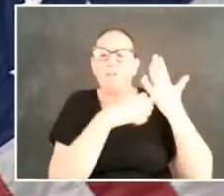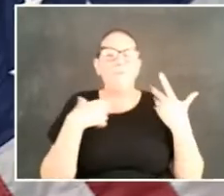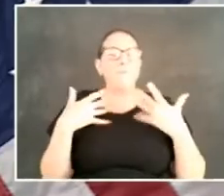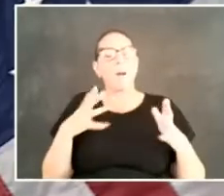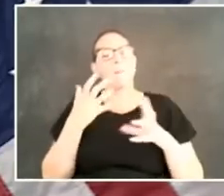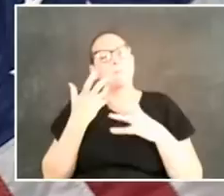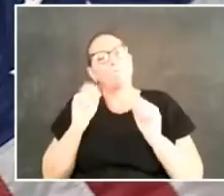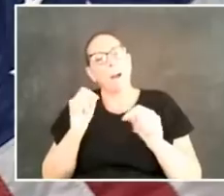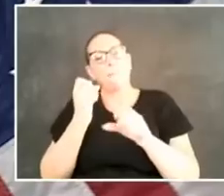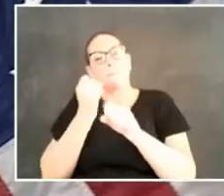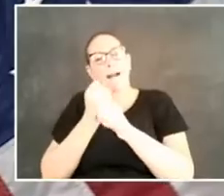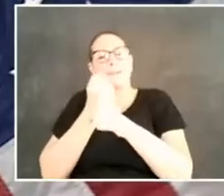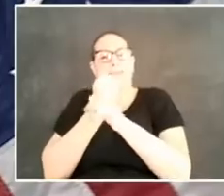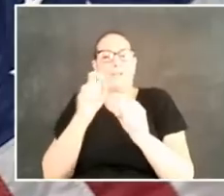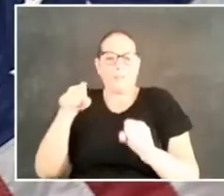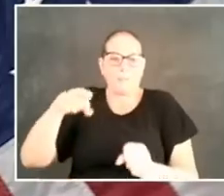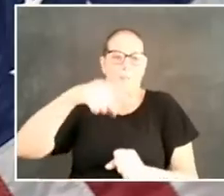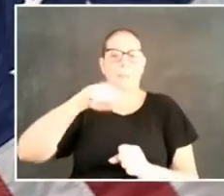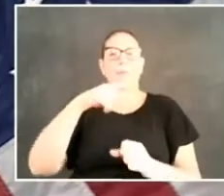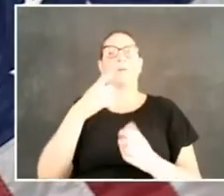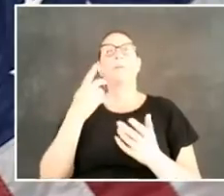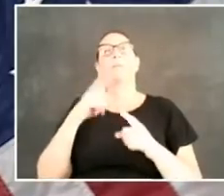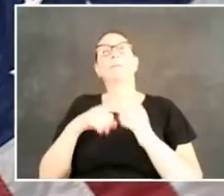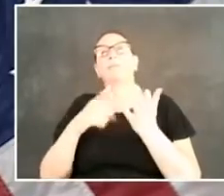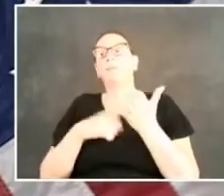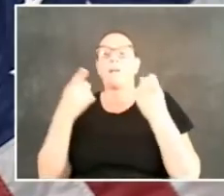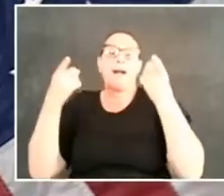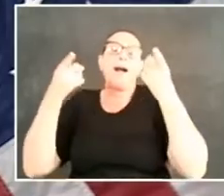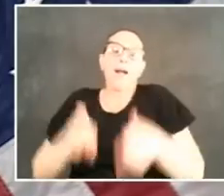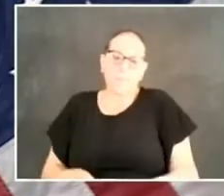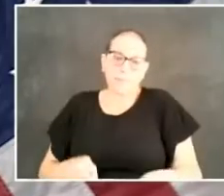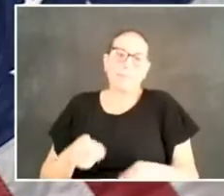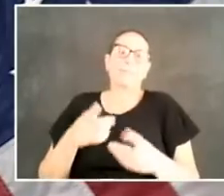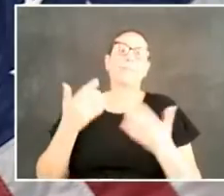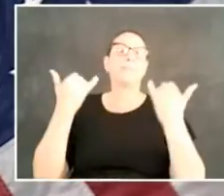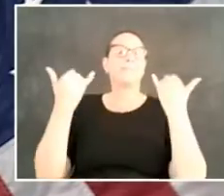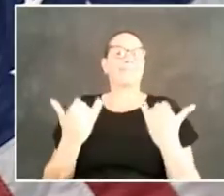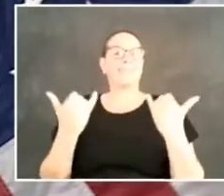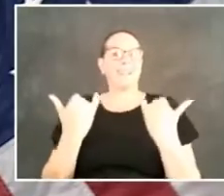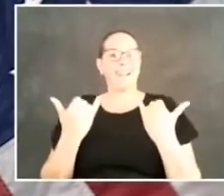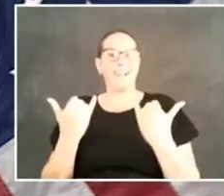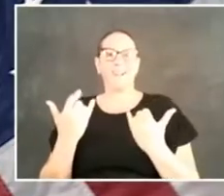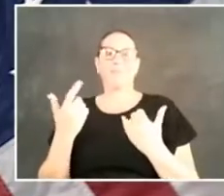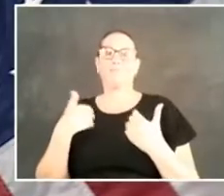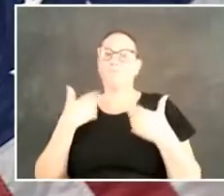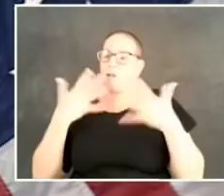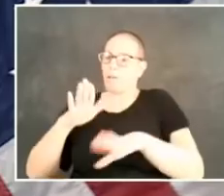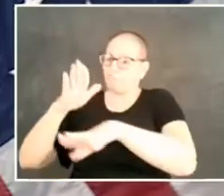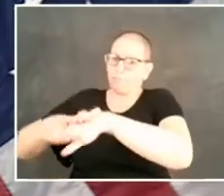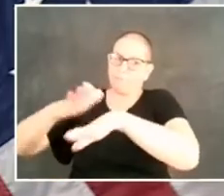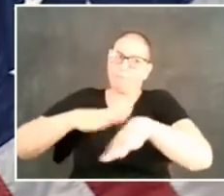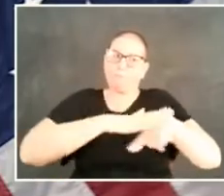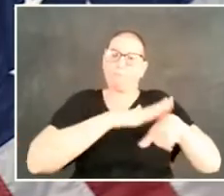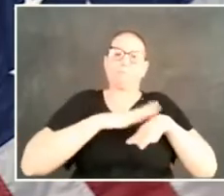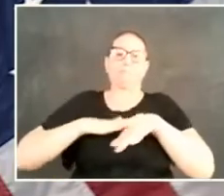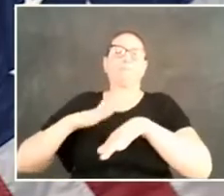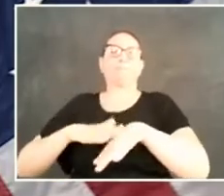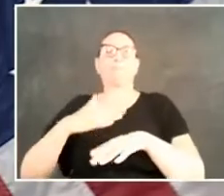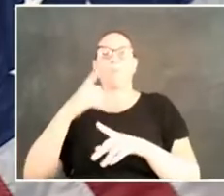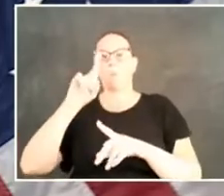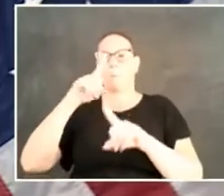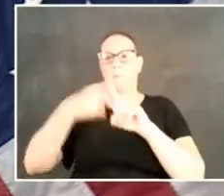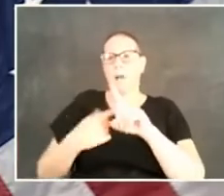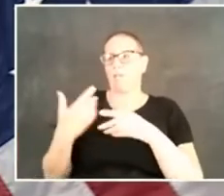have said we are past the point of warnings, and I think we've been consistent from the start. We're out there across the